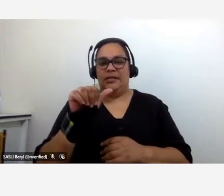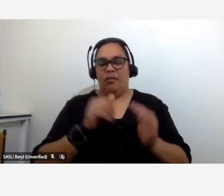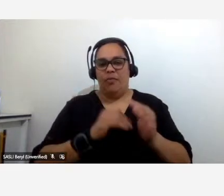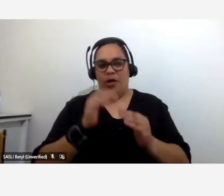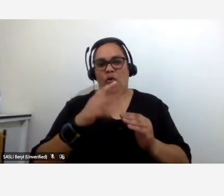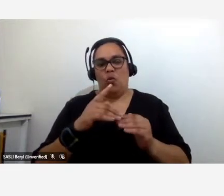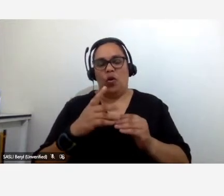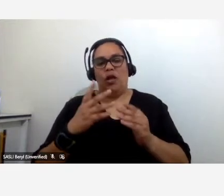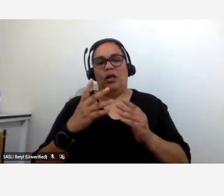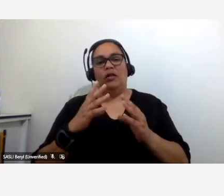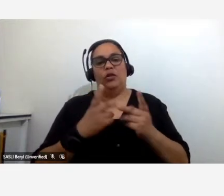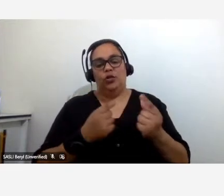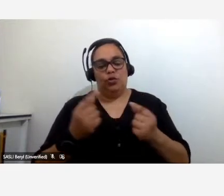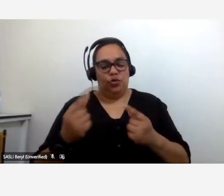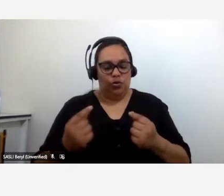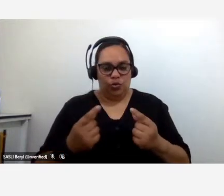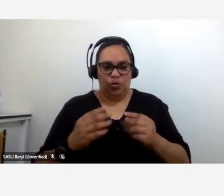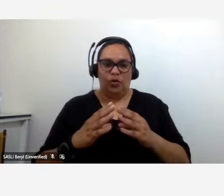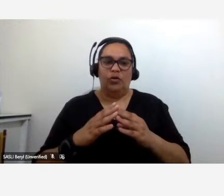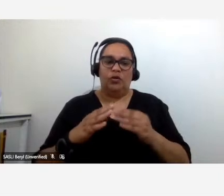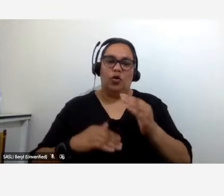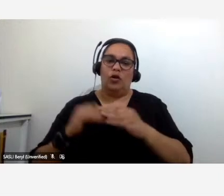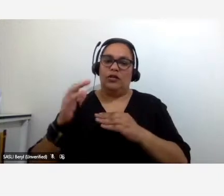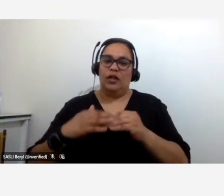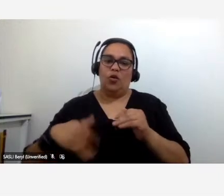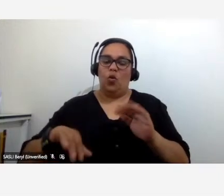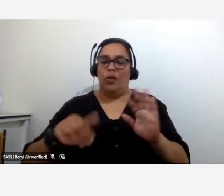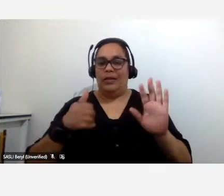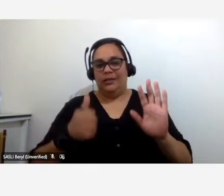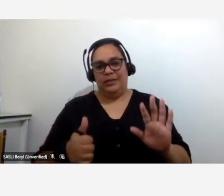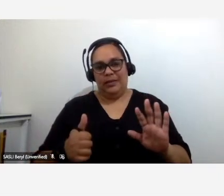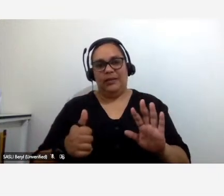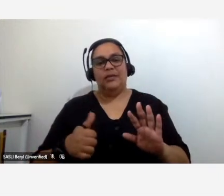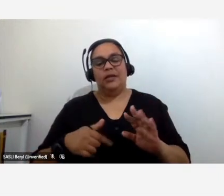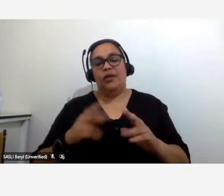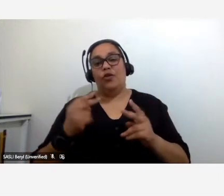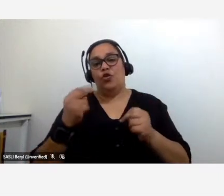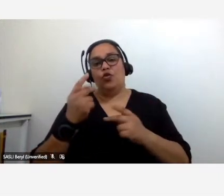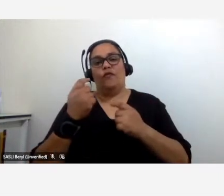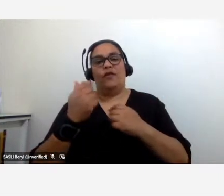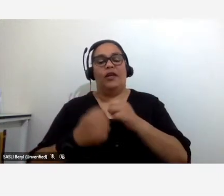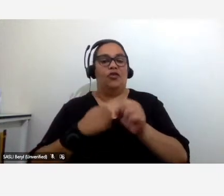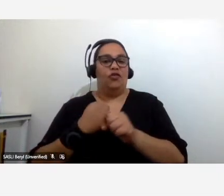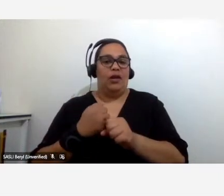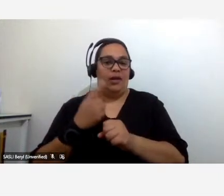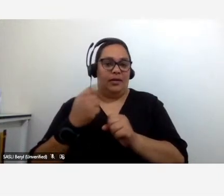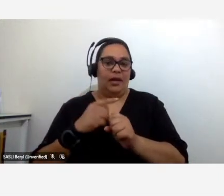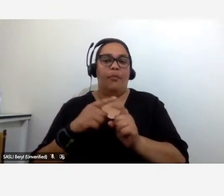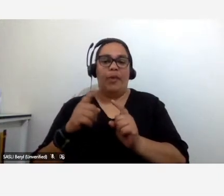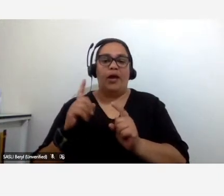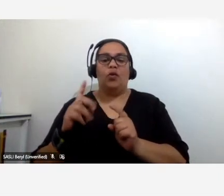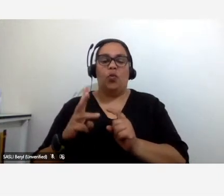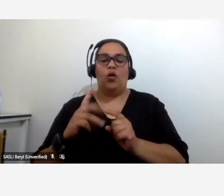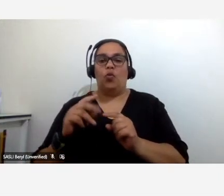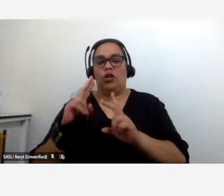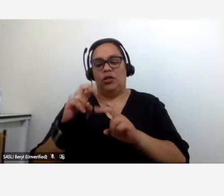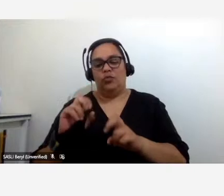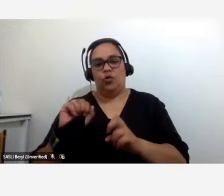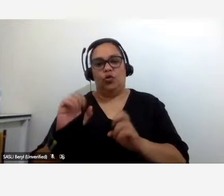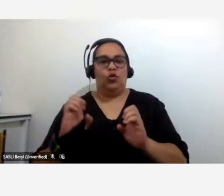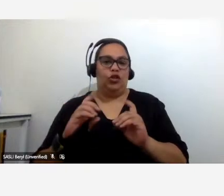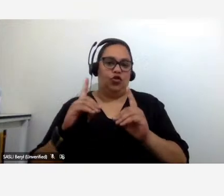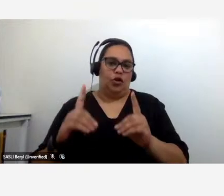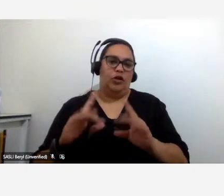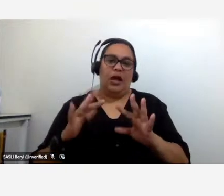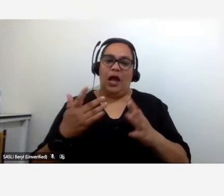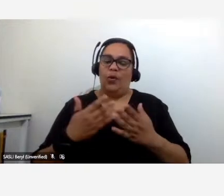going to conclude the construction of all 6 in the new financial year, but we're definitely going to explore with education